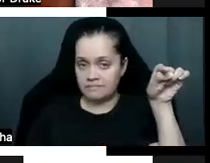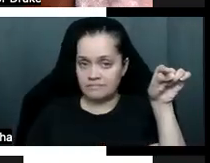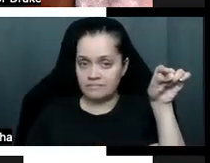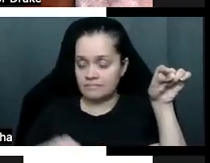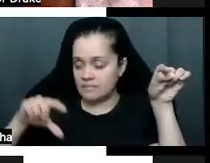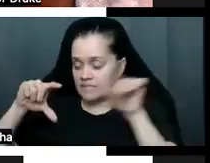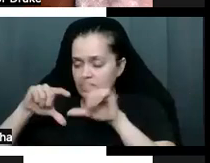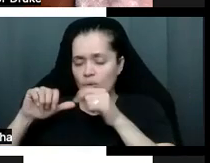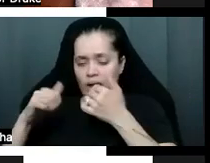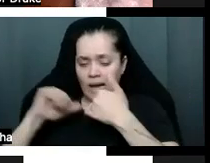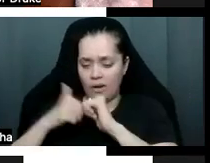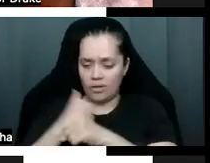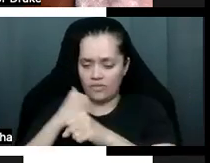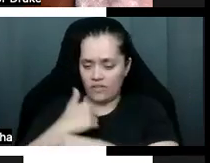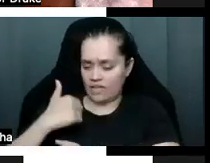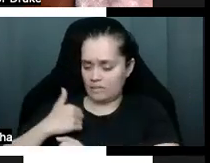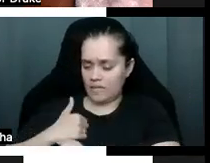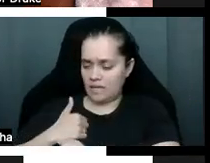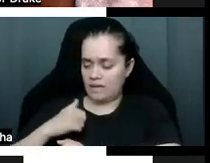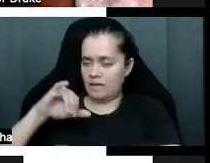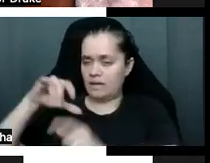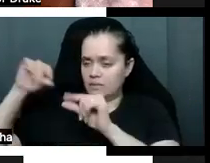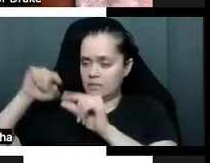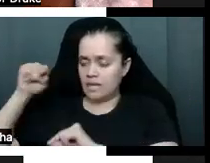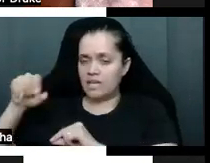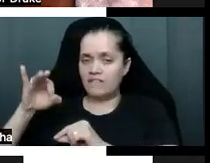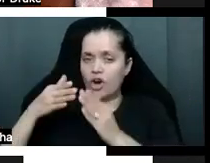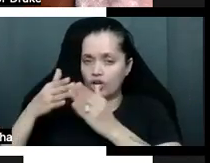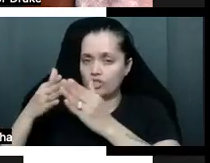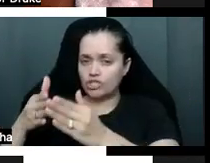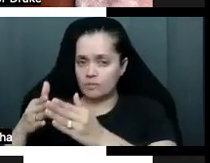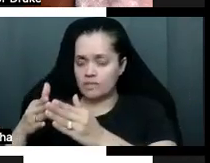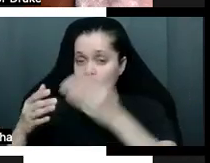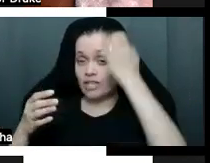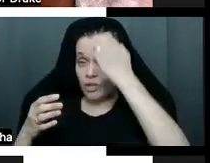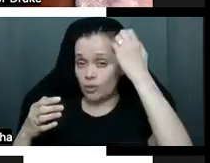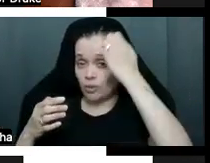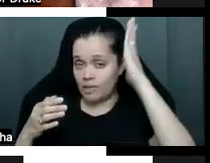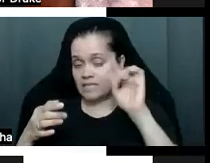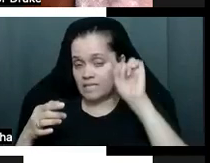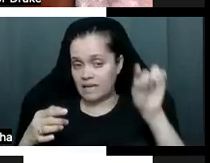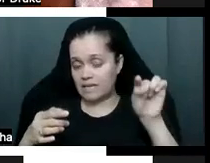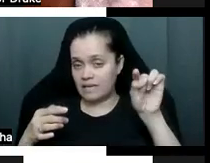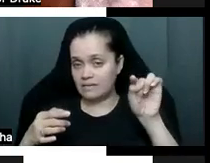So how do you fight Japan's navy if all your ships are on the European side of the world?